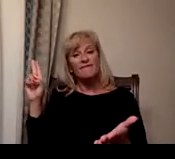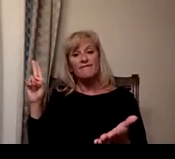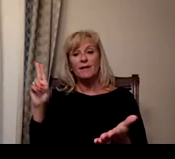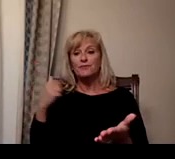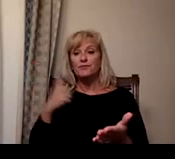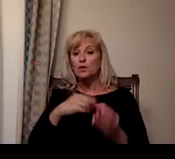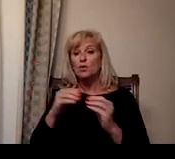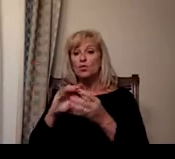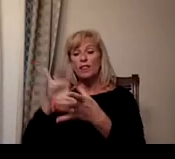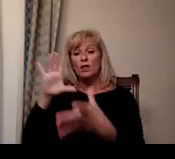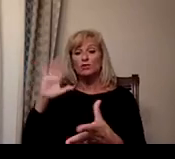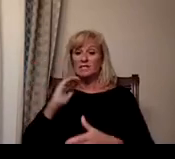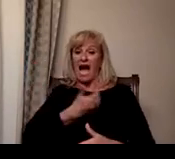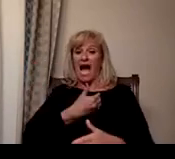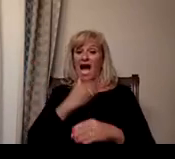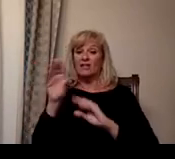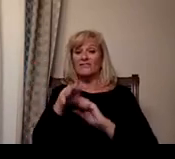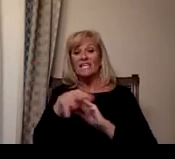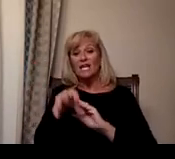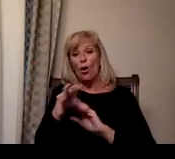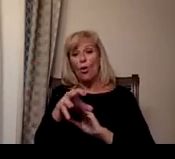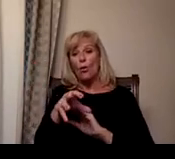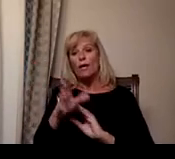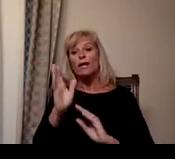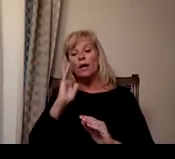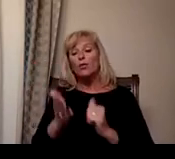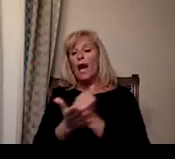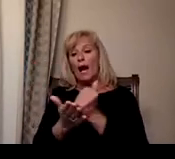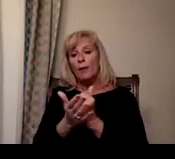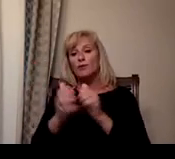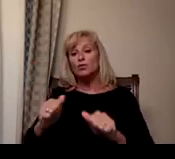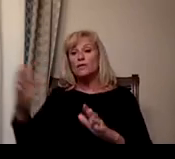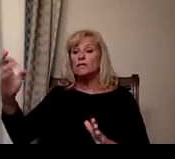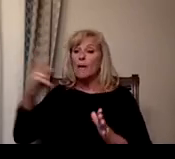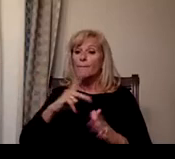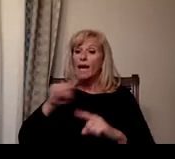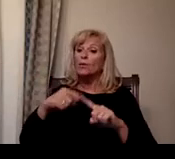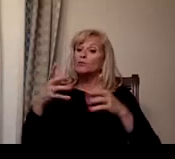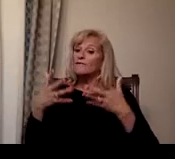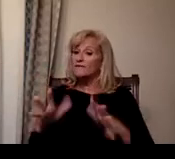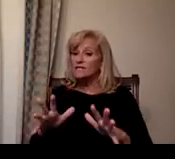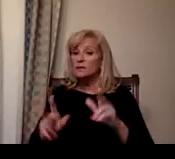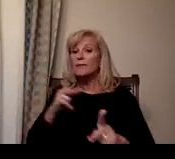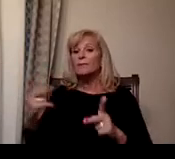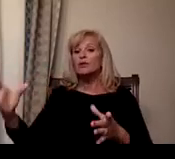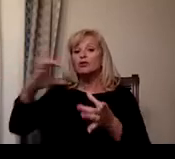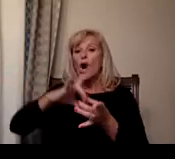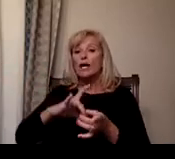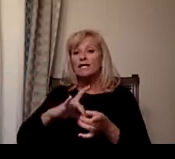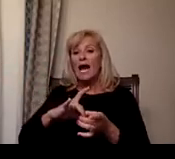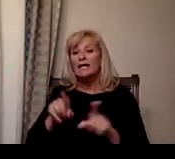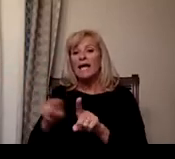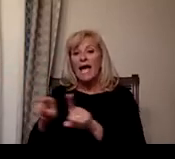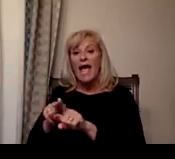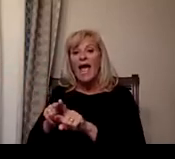our video. That would be really helpful. You can go ahead and come back after we're done. That would be really